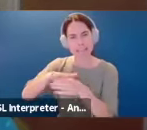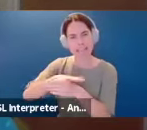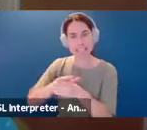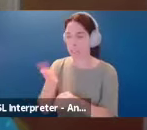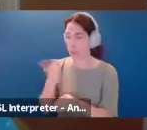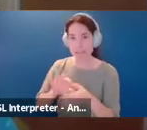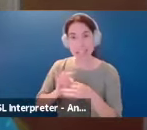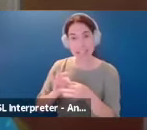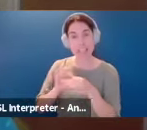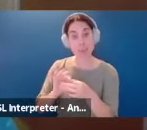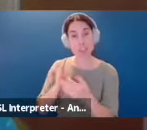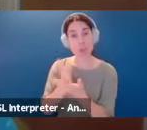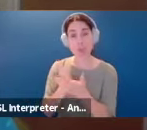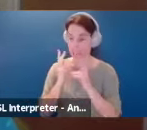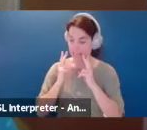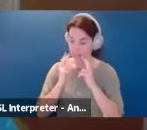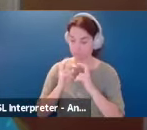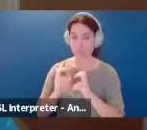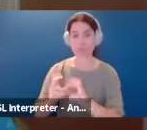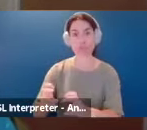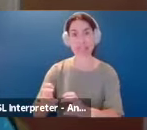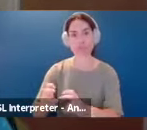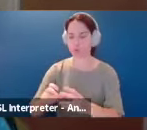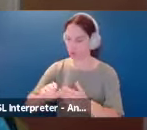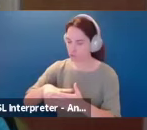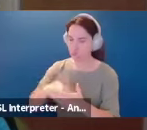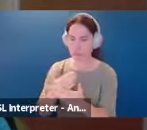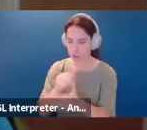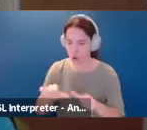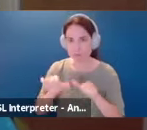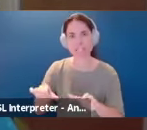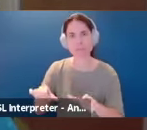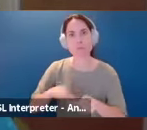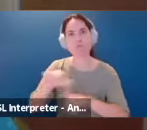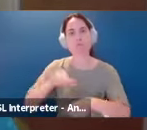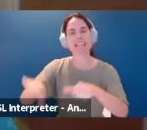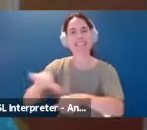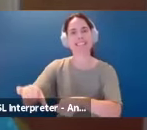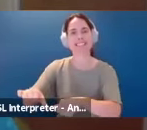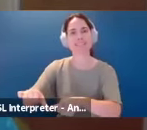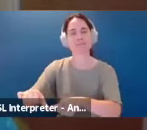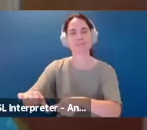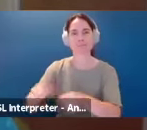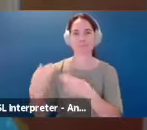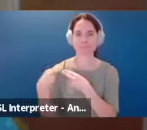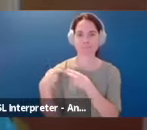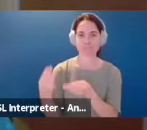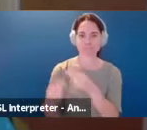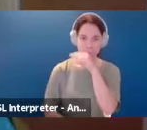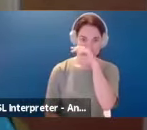exploration of restorative process within tree ratna over to you ratna darani